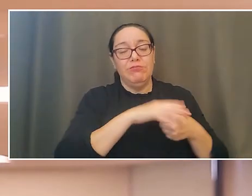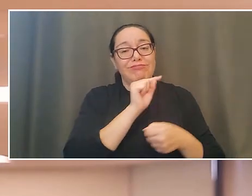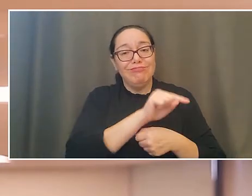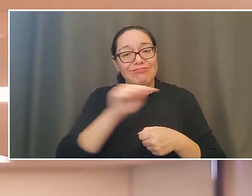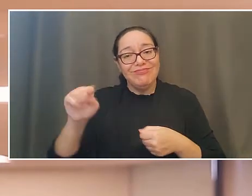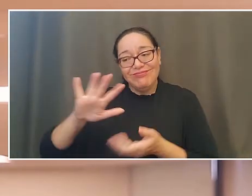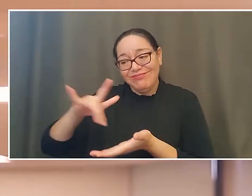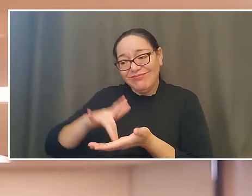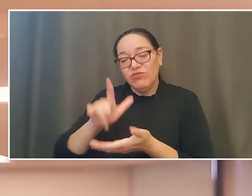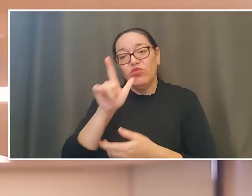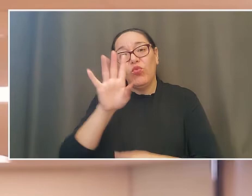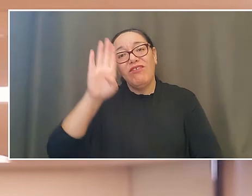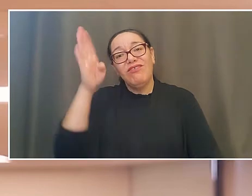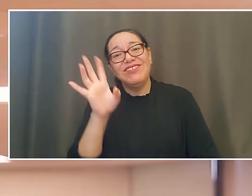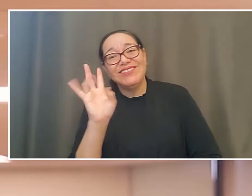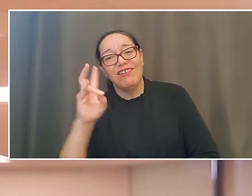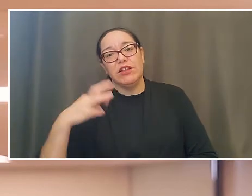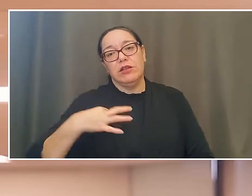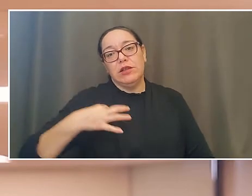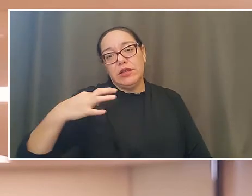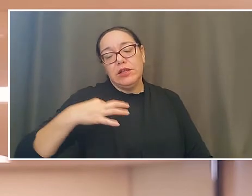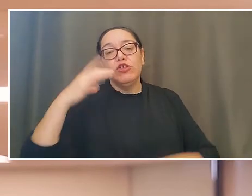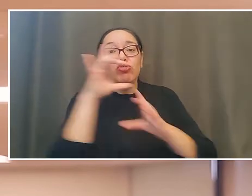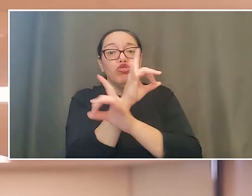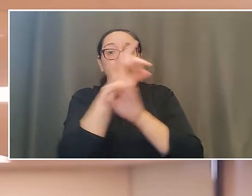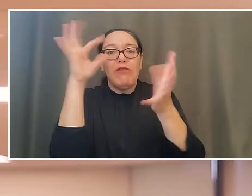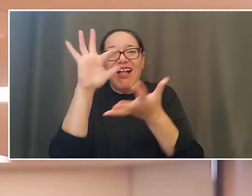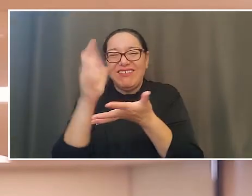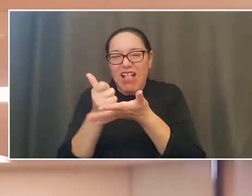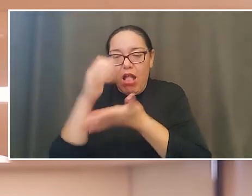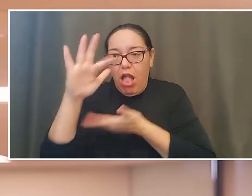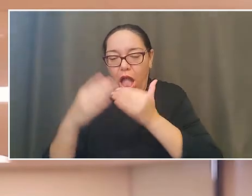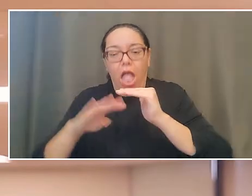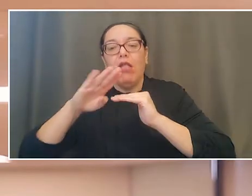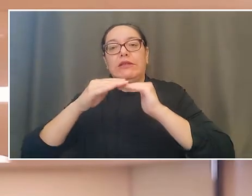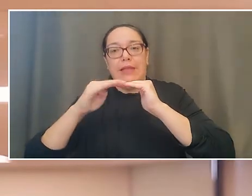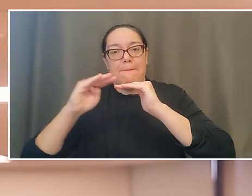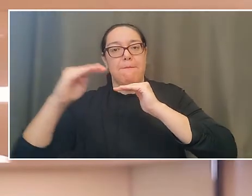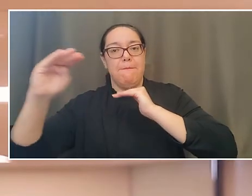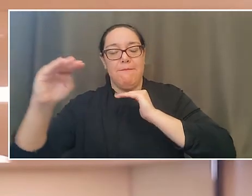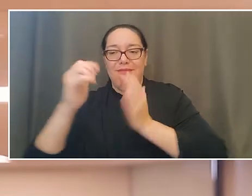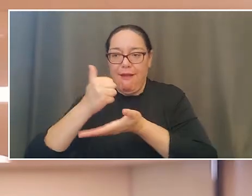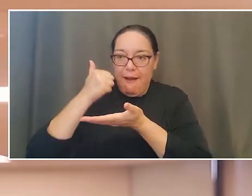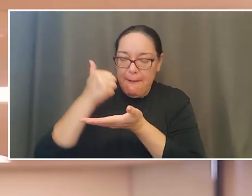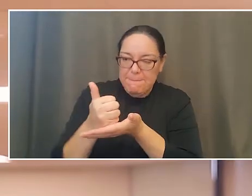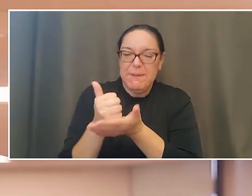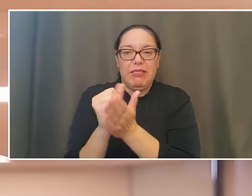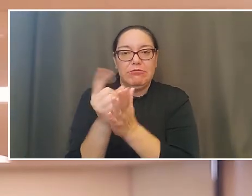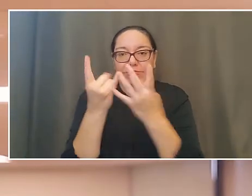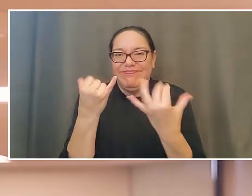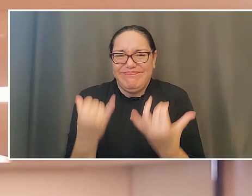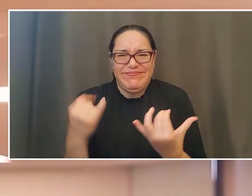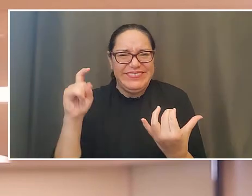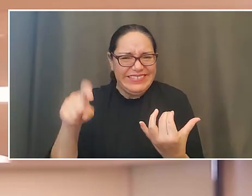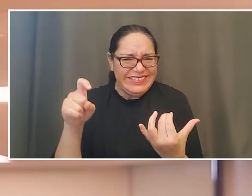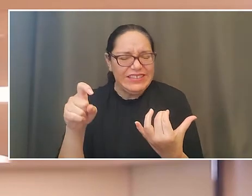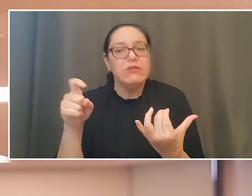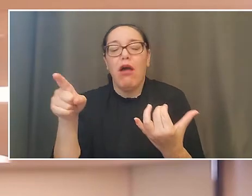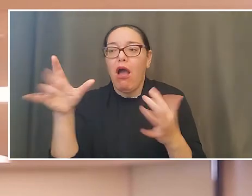24/7 voluntary mental health crisis stabilization, assisting people in their immediate needs and link